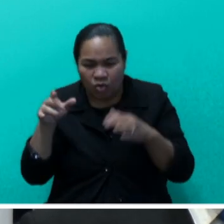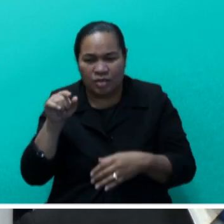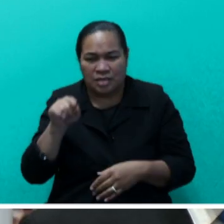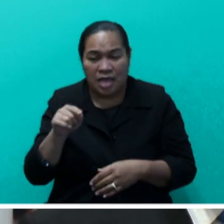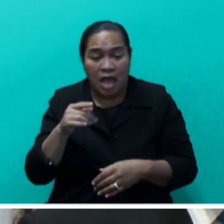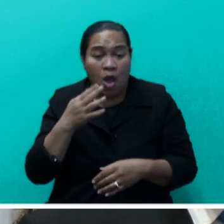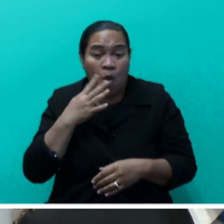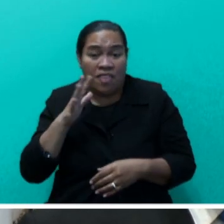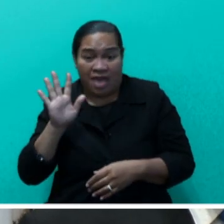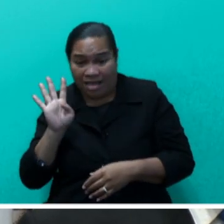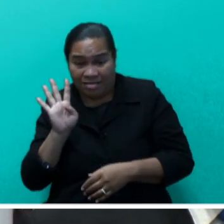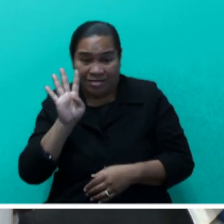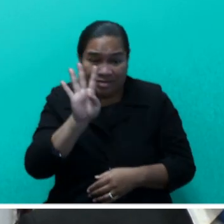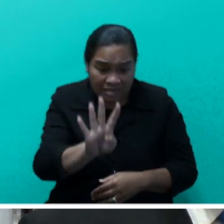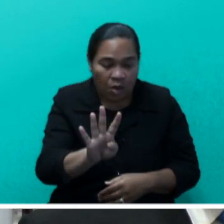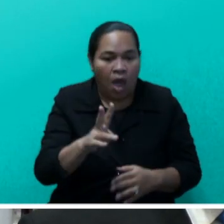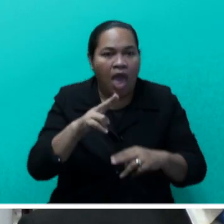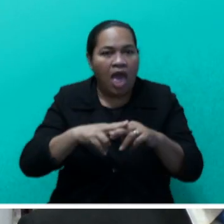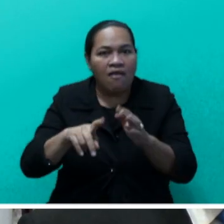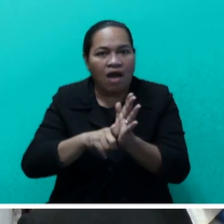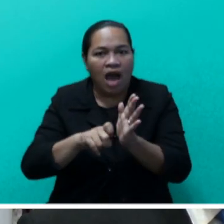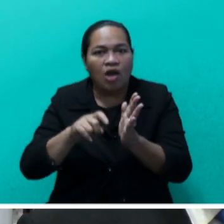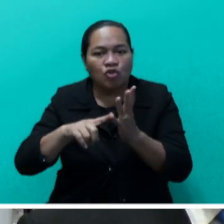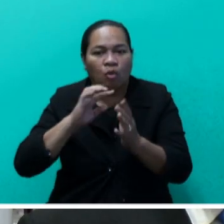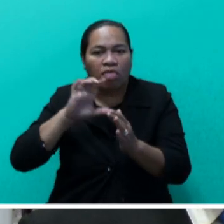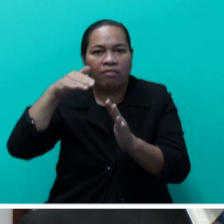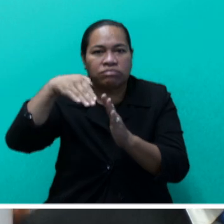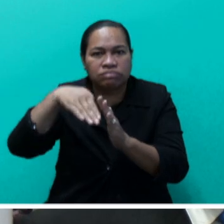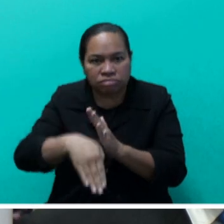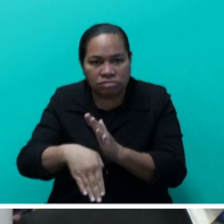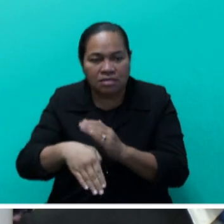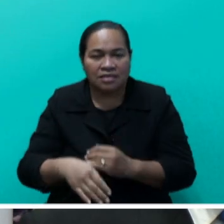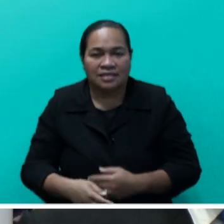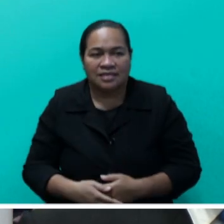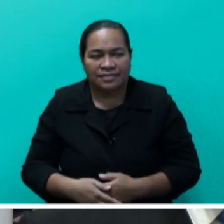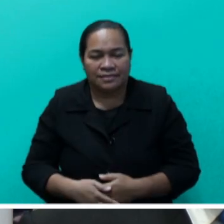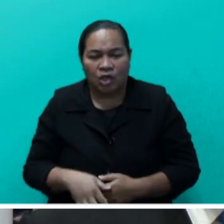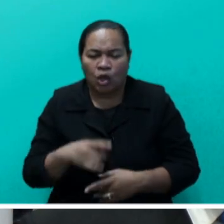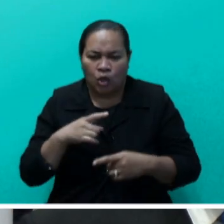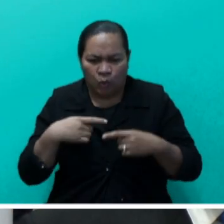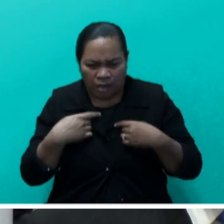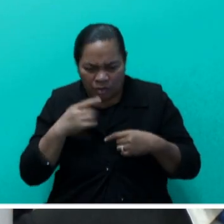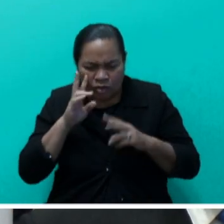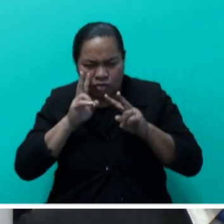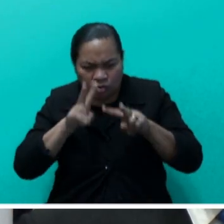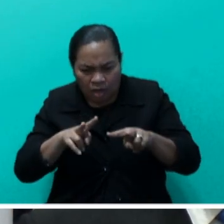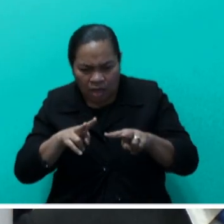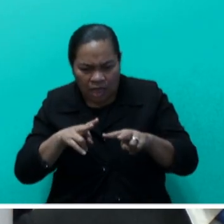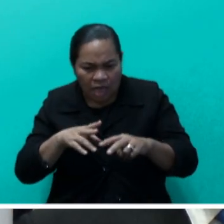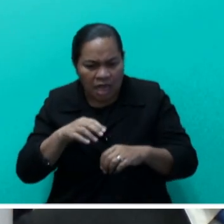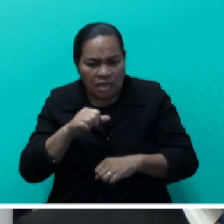the FRU was on its knee. We had uncovered that the whole FRU structure was